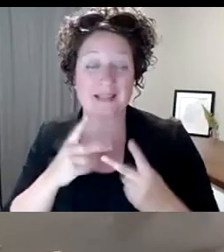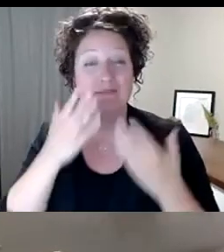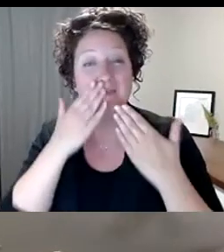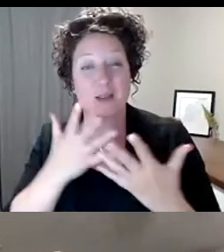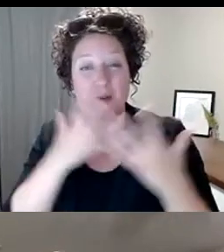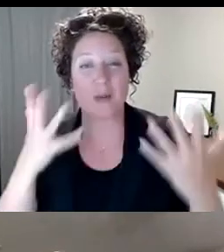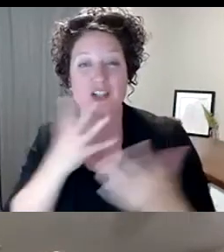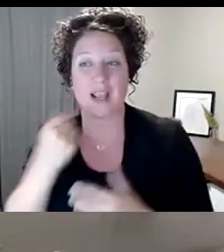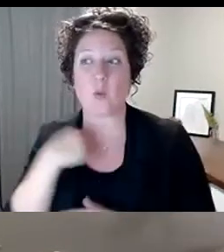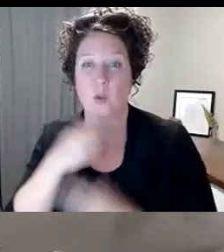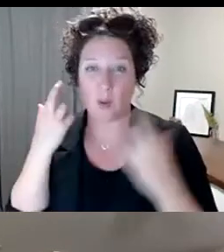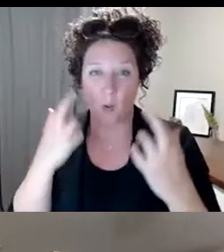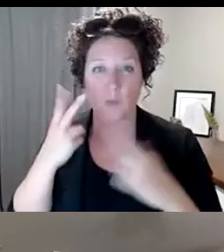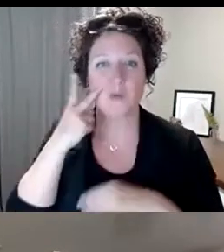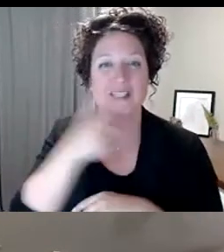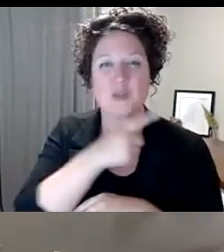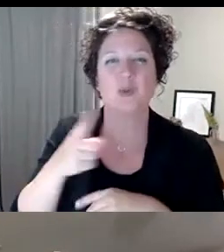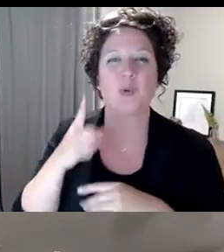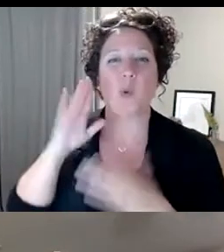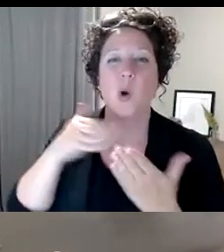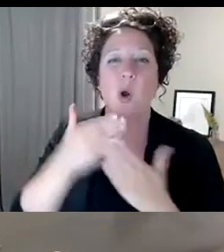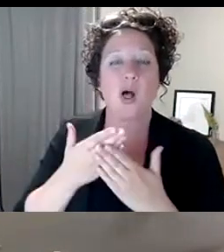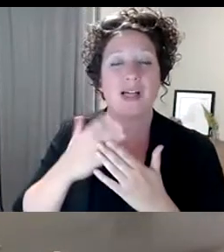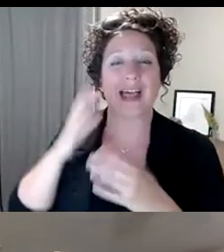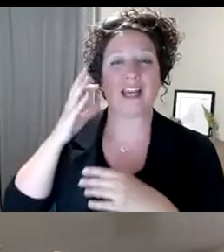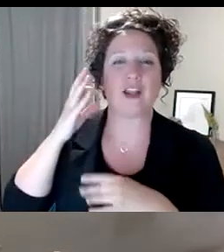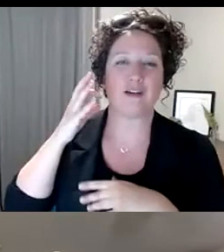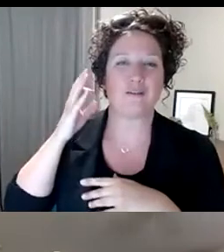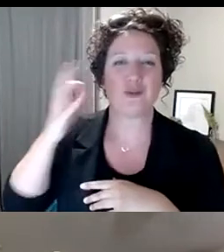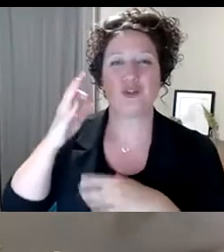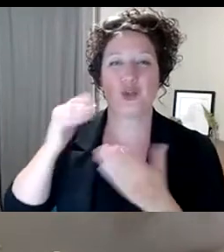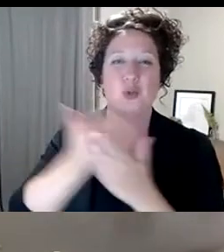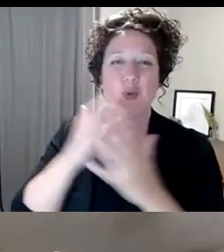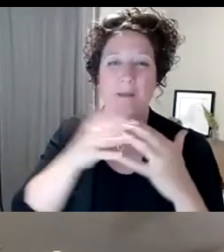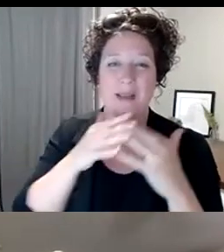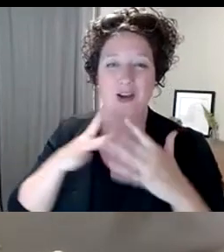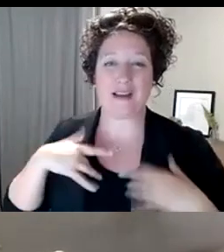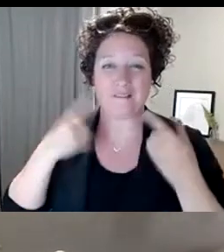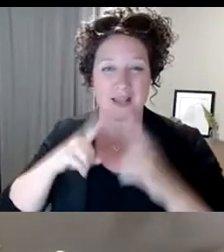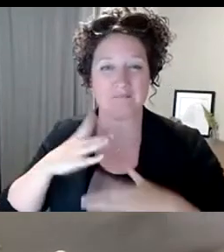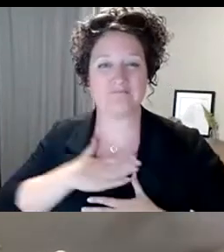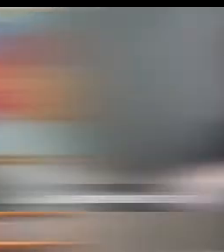and we hope to see you all at a future New America event. Have a wonderful day.